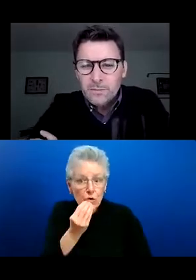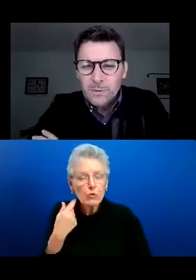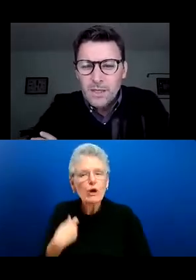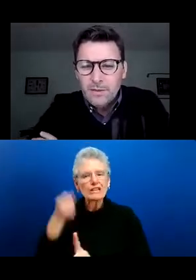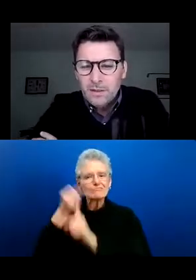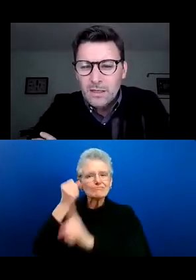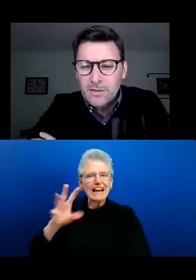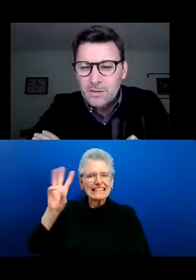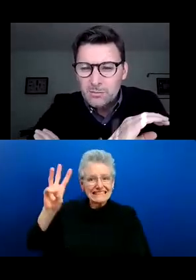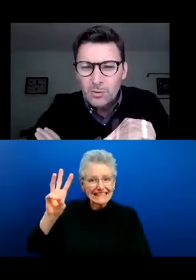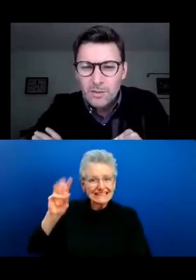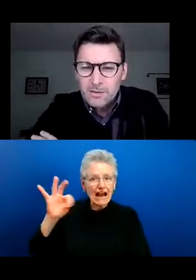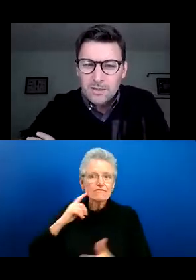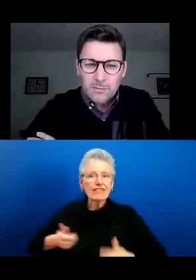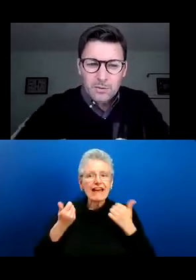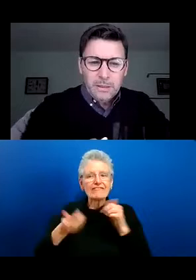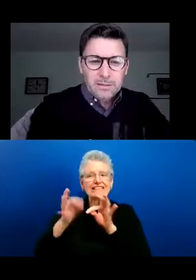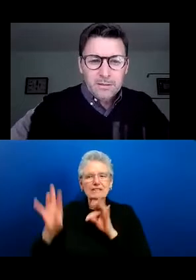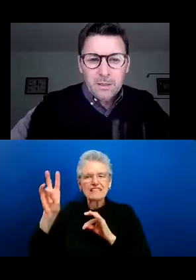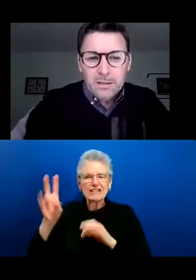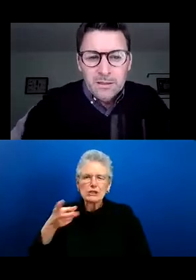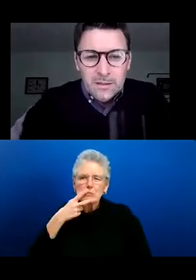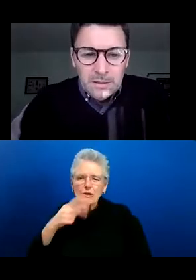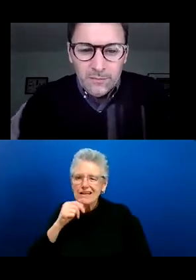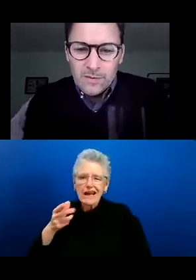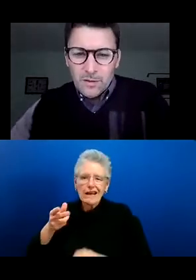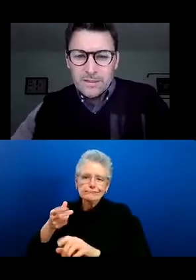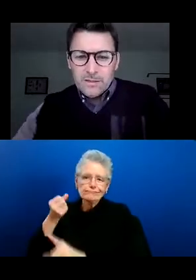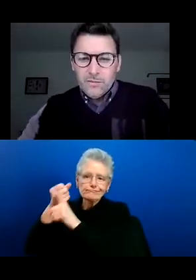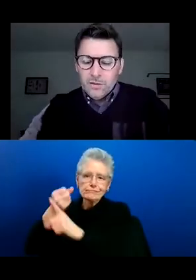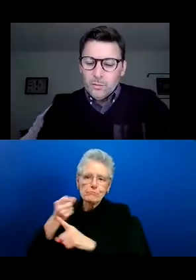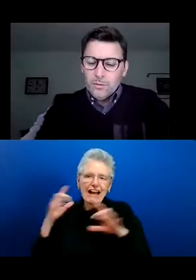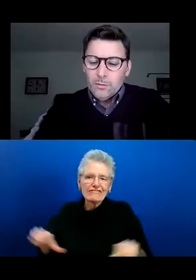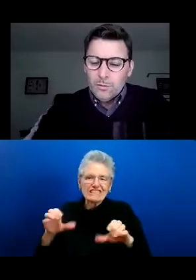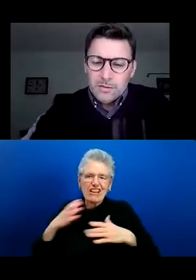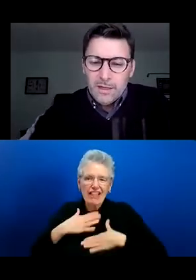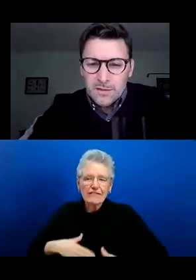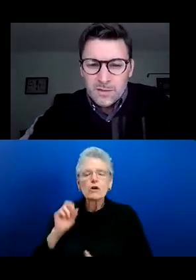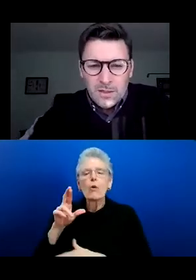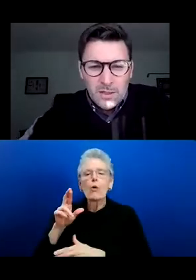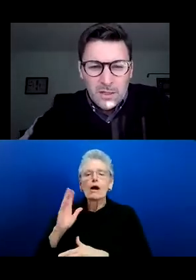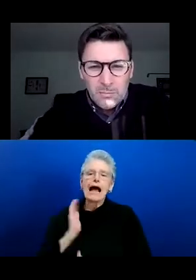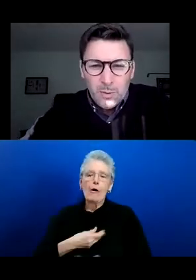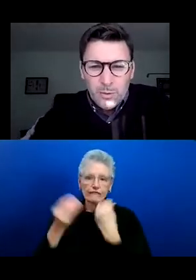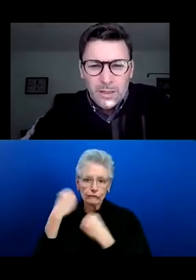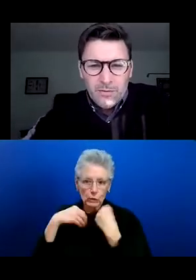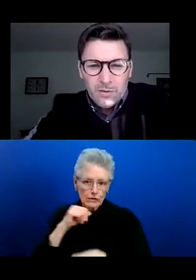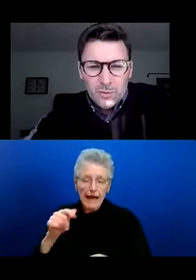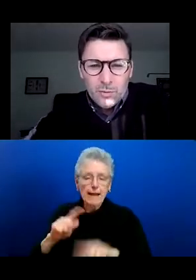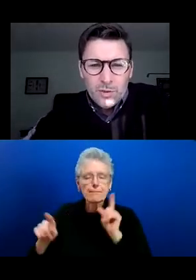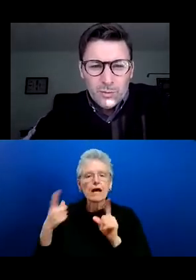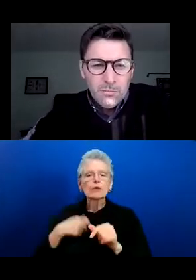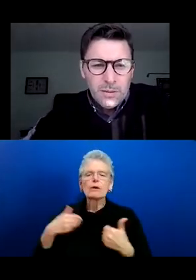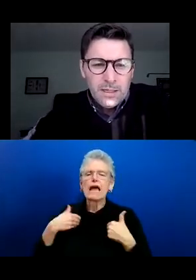Life Simple 7. Obviously, smoking is not going to be impacted by physical activity or our diets, but we would have